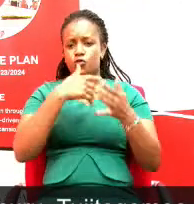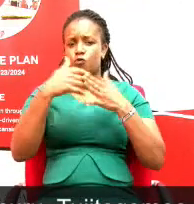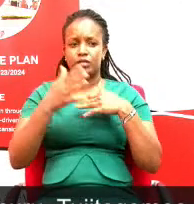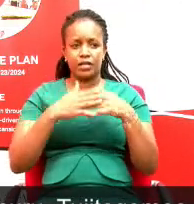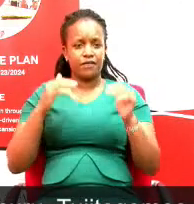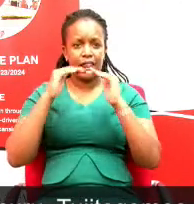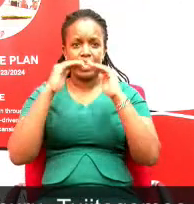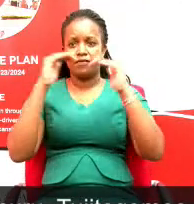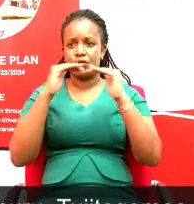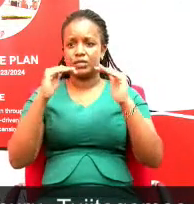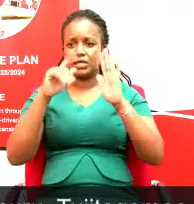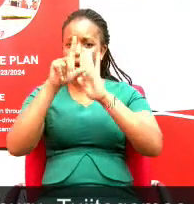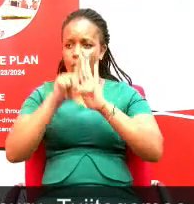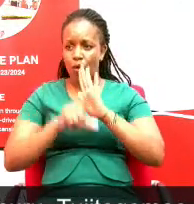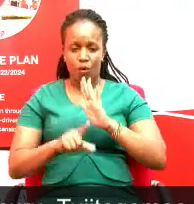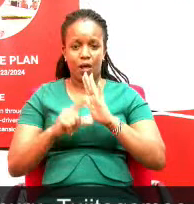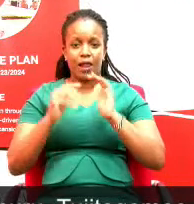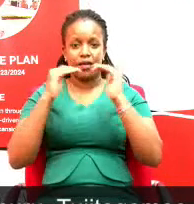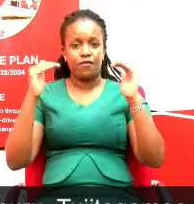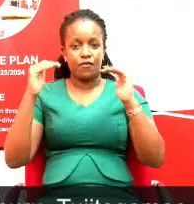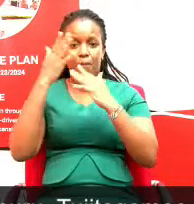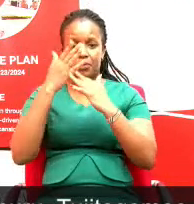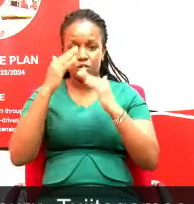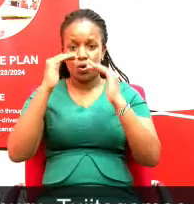at the lower level, at the middle level, at the high level,